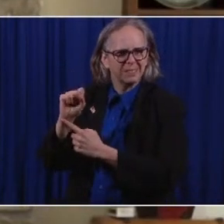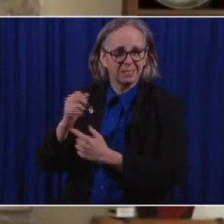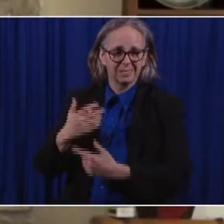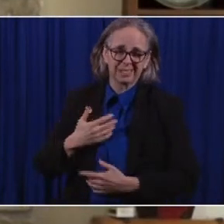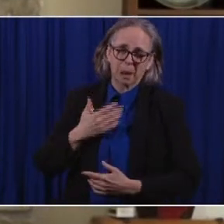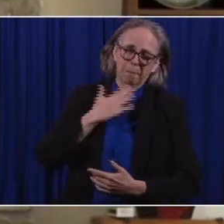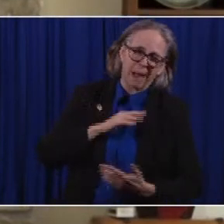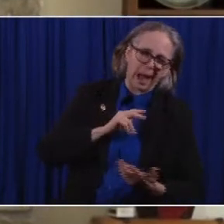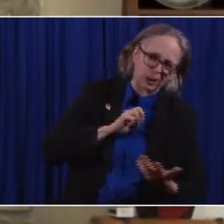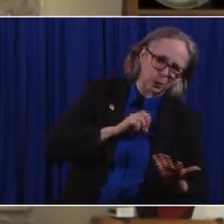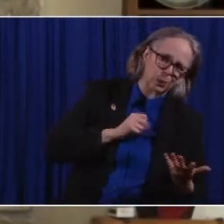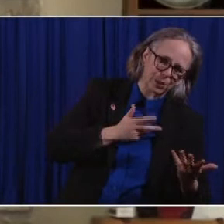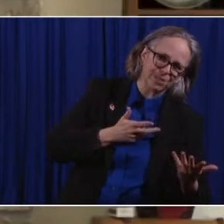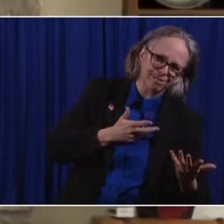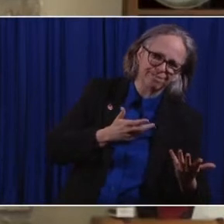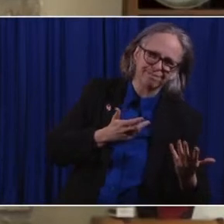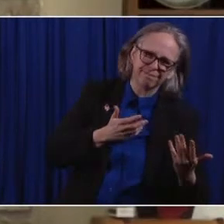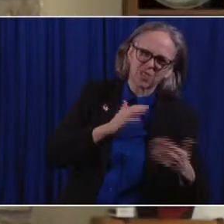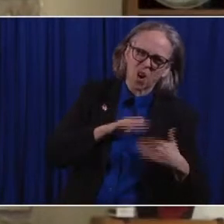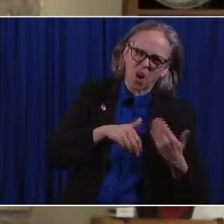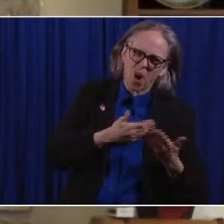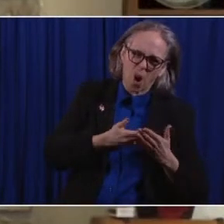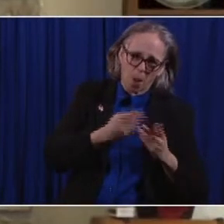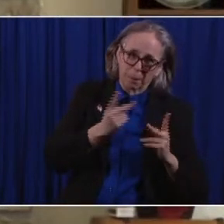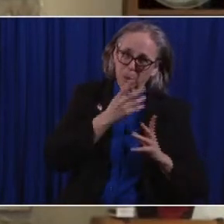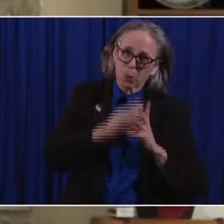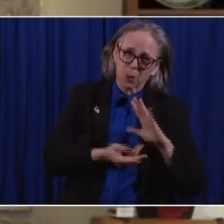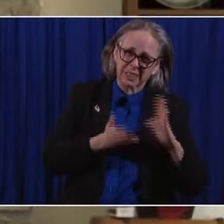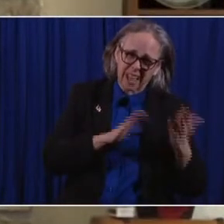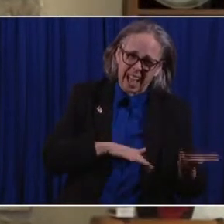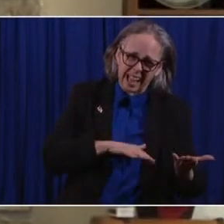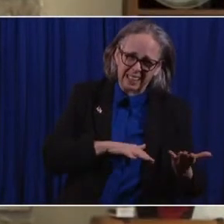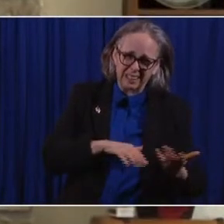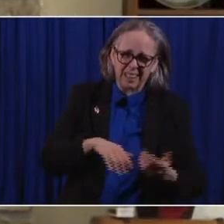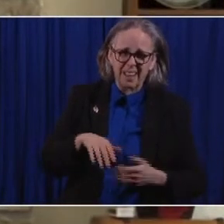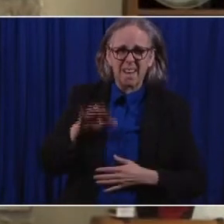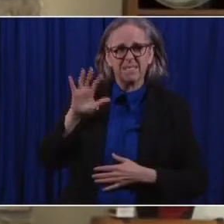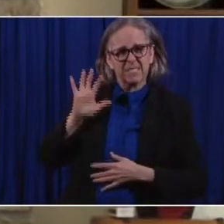people who have died in Ohio have come out of nursing homes.